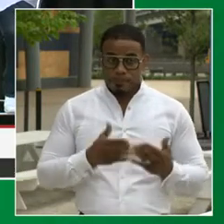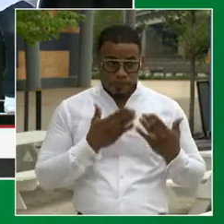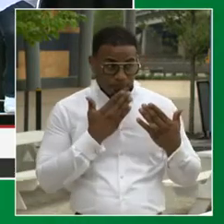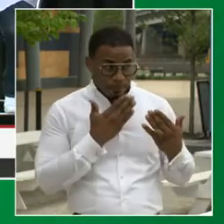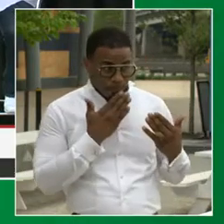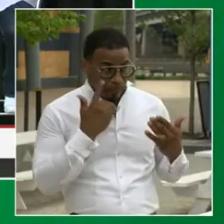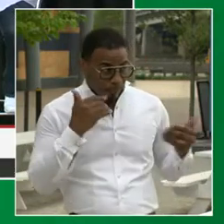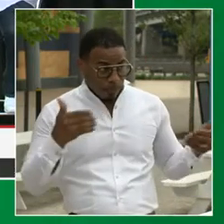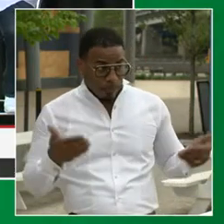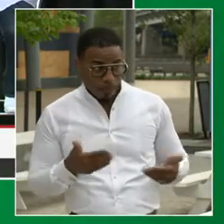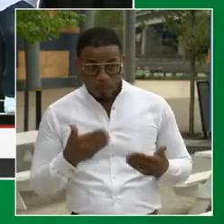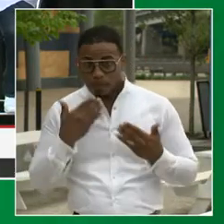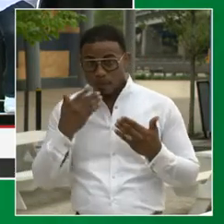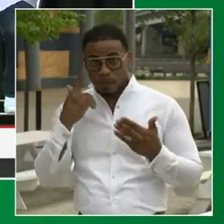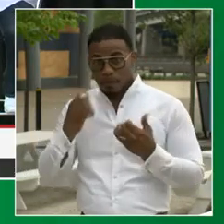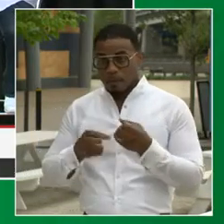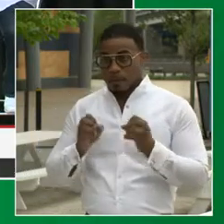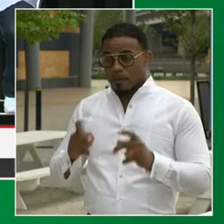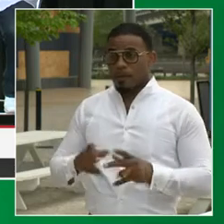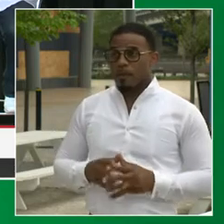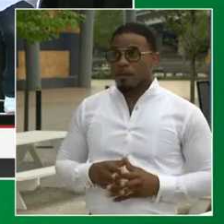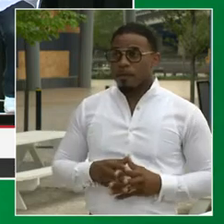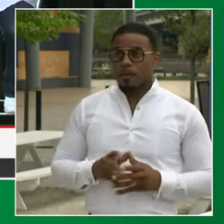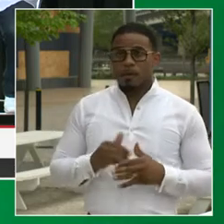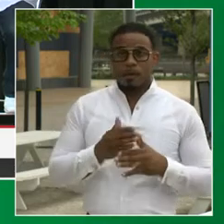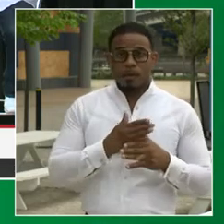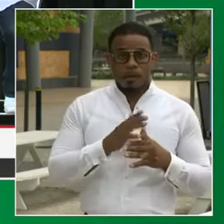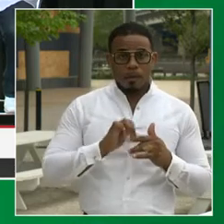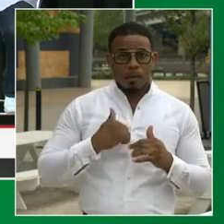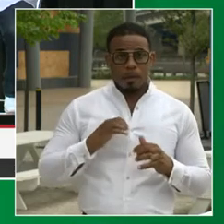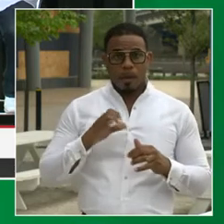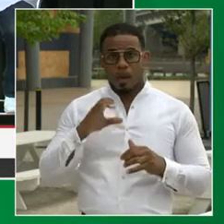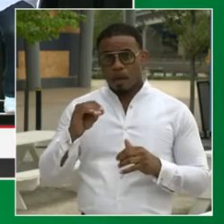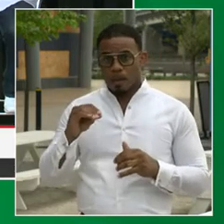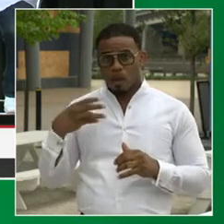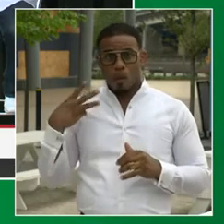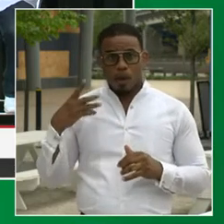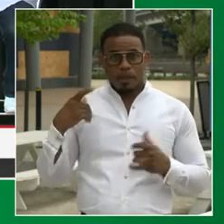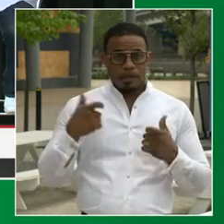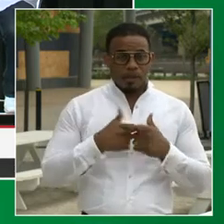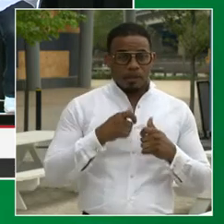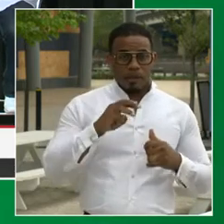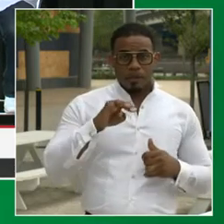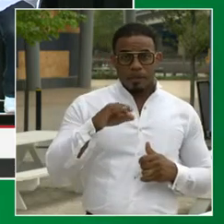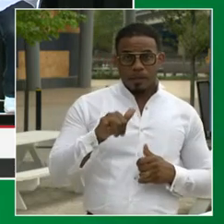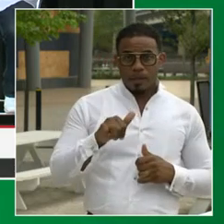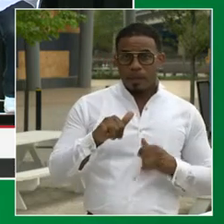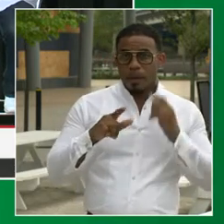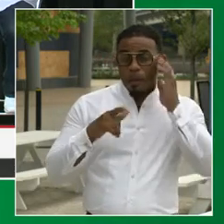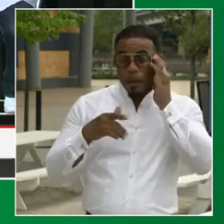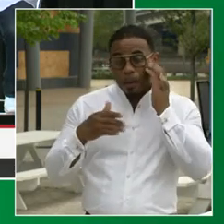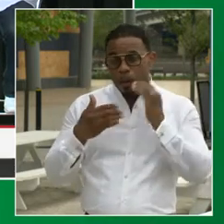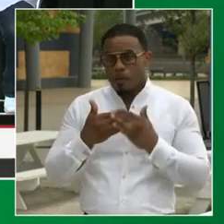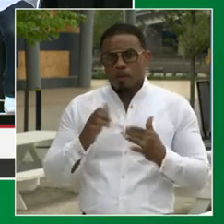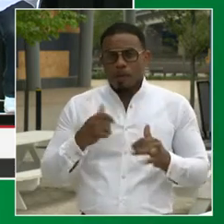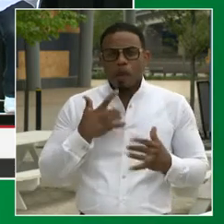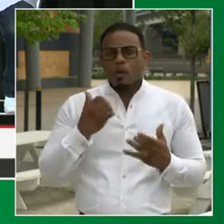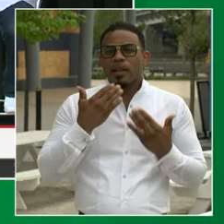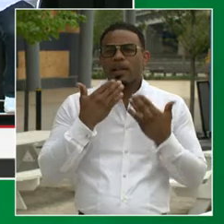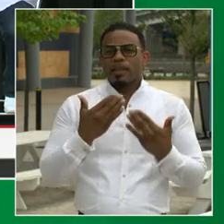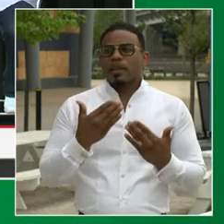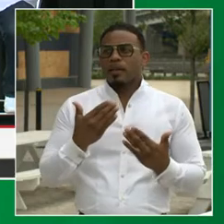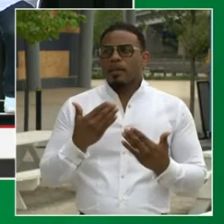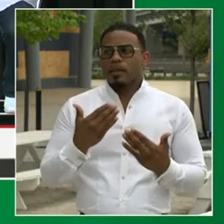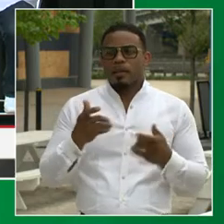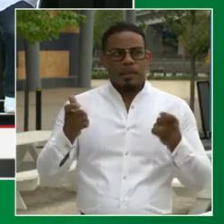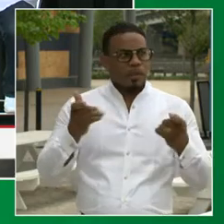Thank you for the introduction. Thank you for this opportunity to share about my company, Washington Digital Media. But before anything, I just want to thank